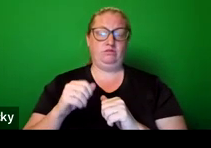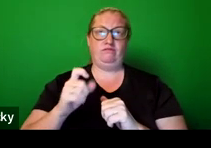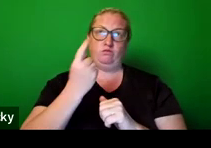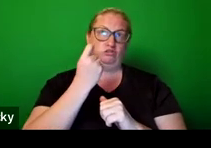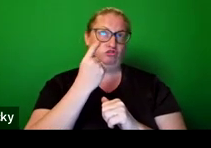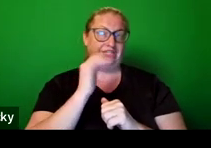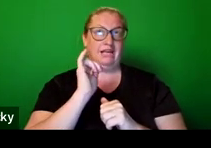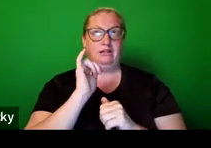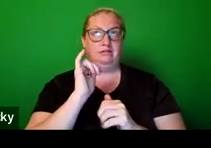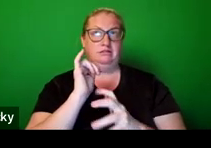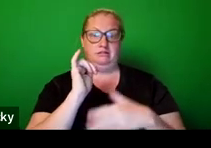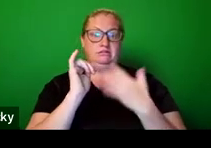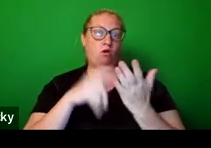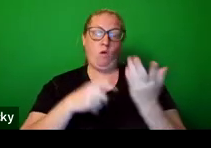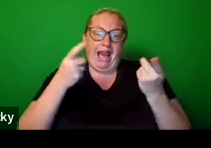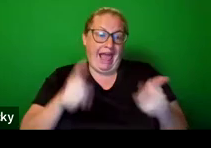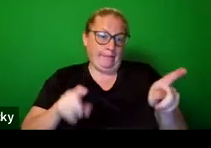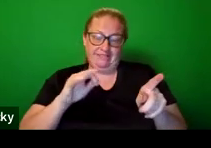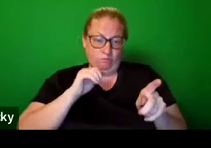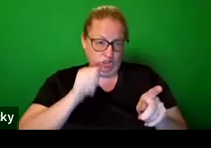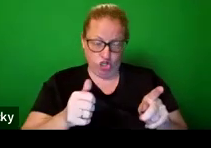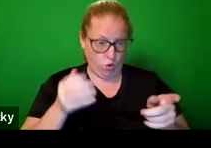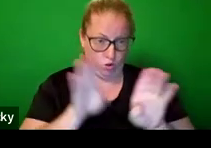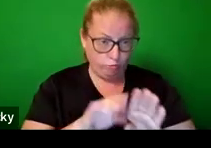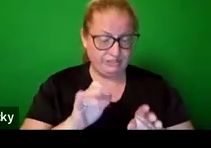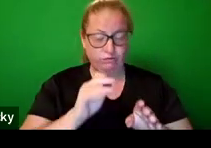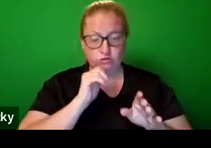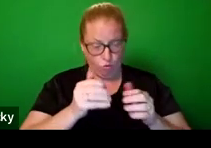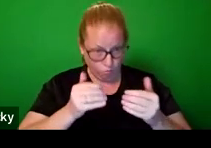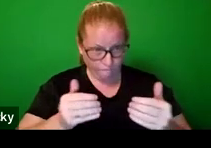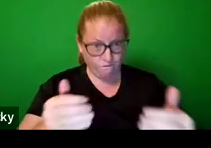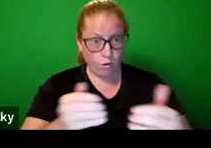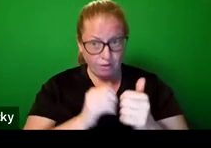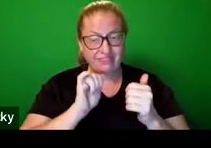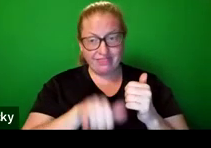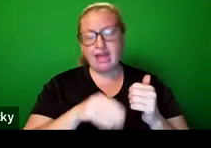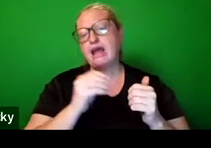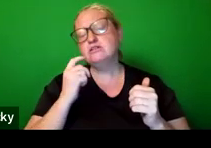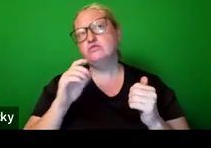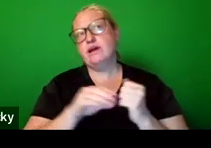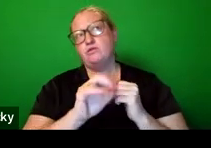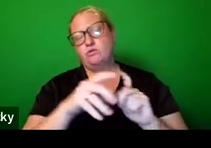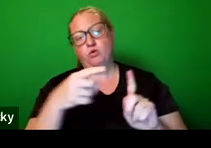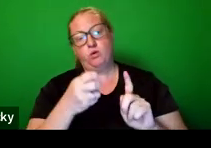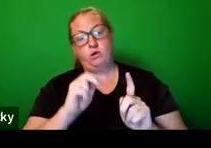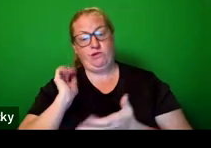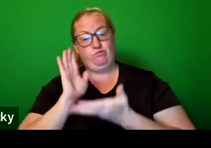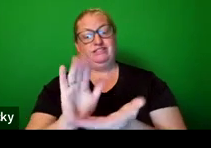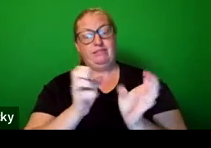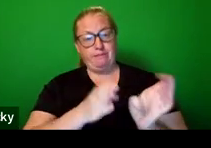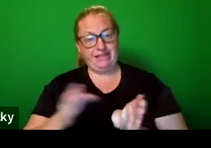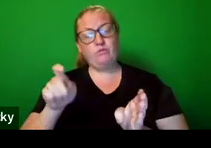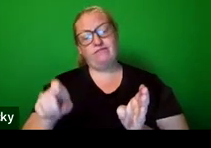that, and if we move or do not move forward with that. And then to your point, when we present that plan, though, that we also